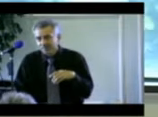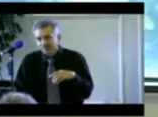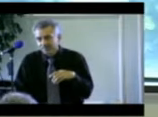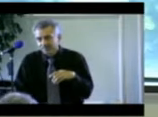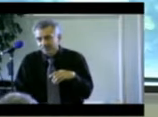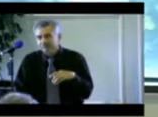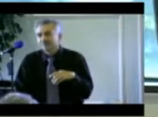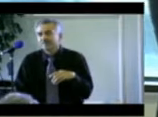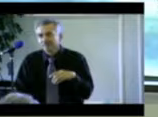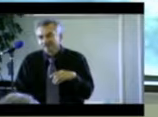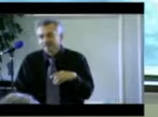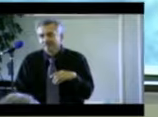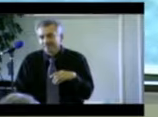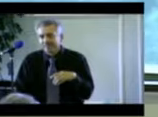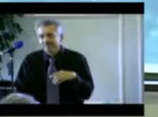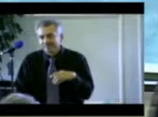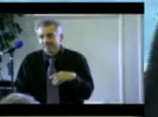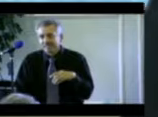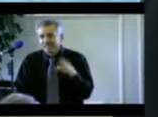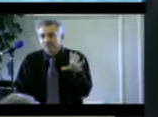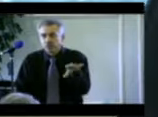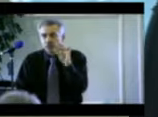I'd like you to go on a trip with me.